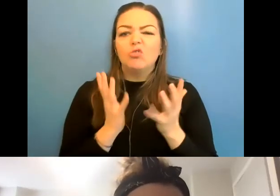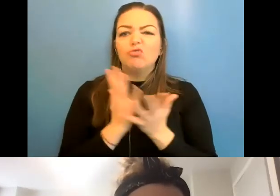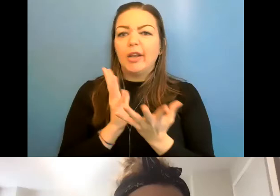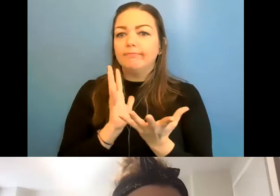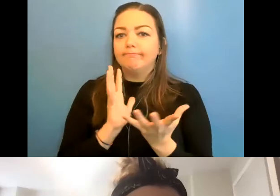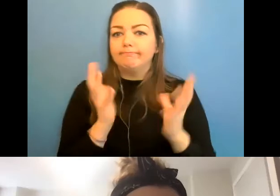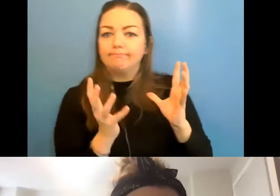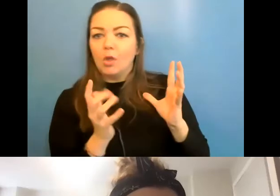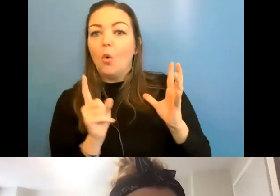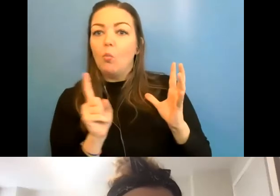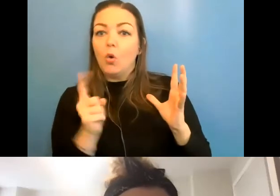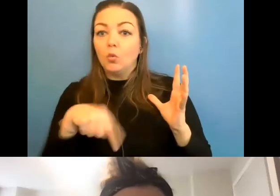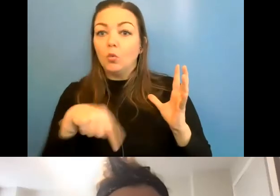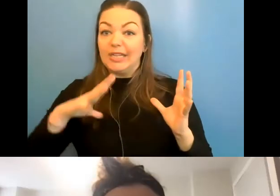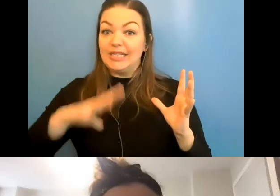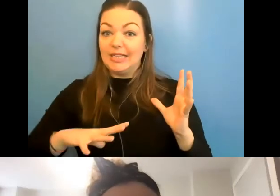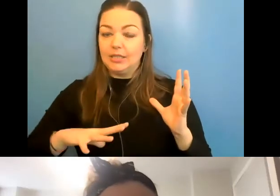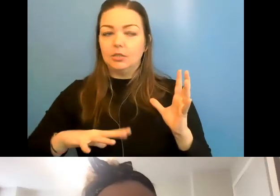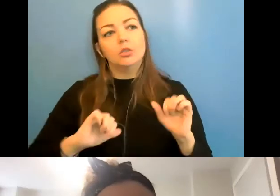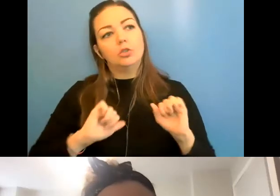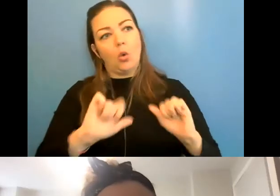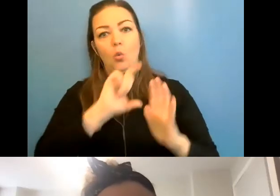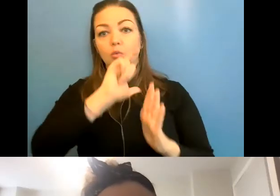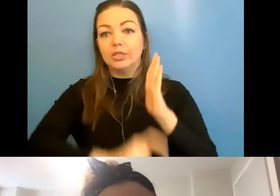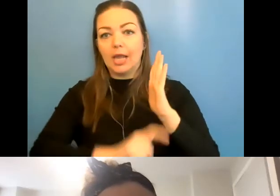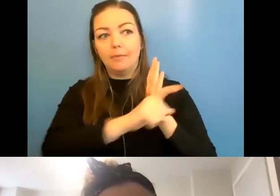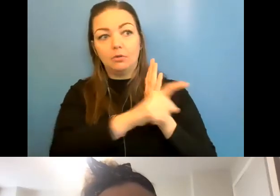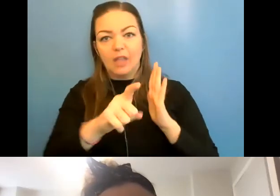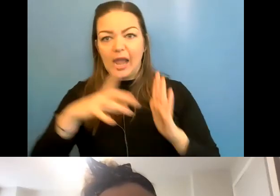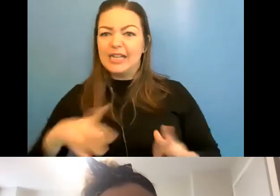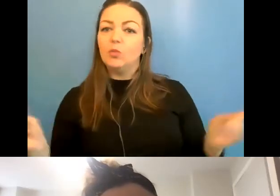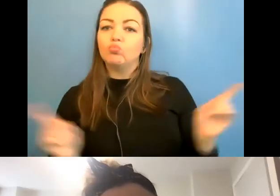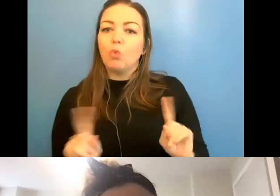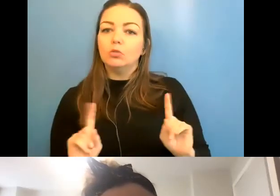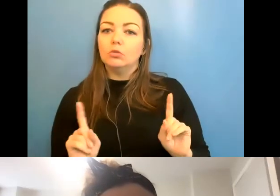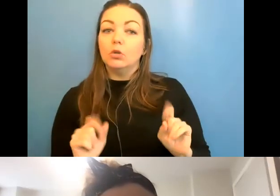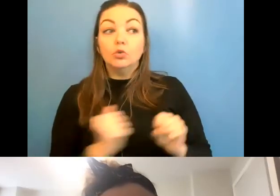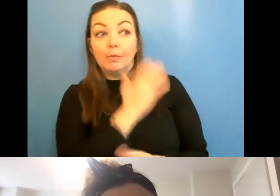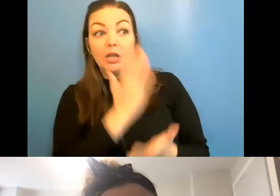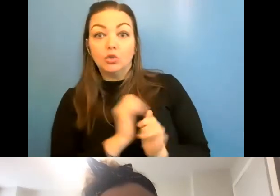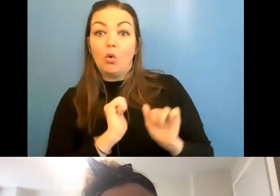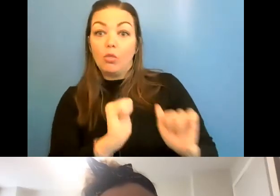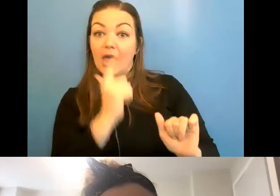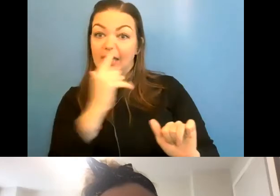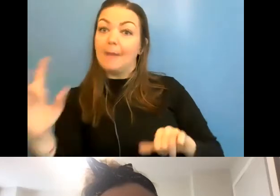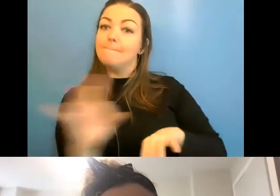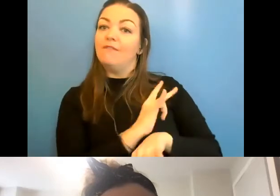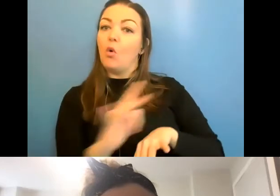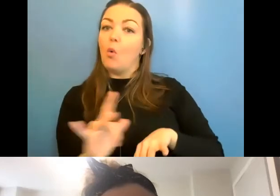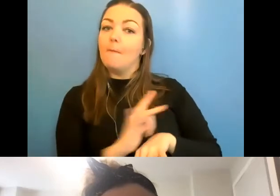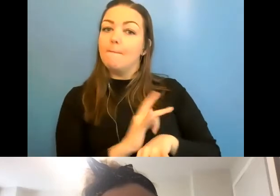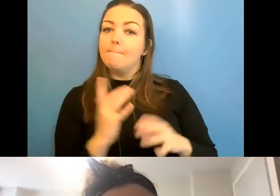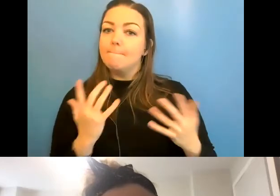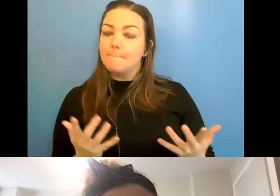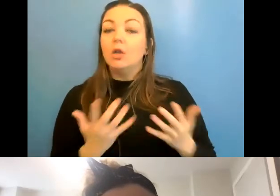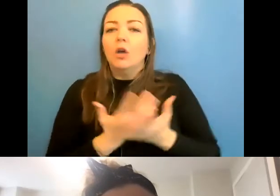that these artists can perform. And I think that's something that I see and understand all the time. There's a huge amount of